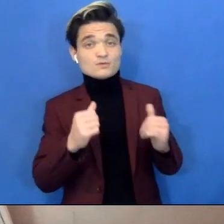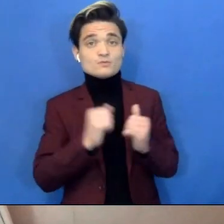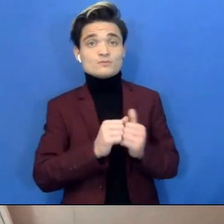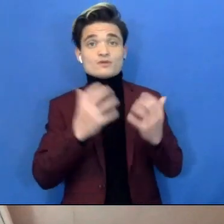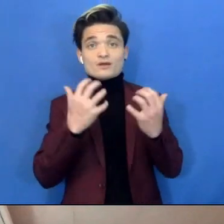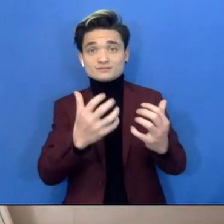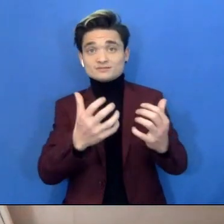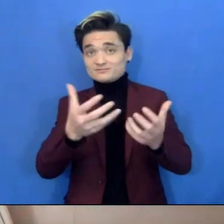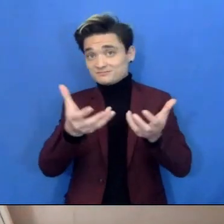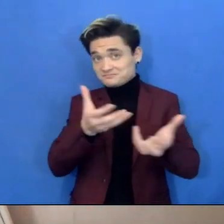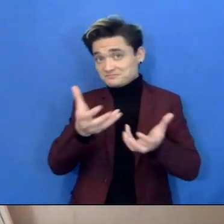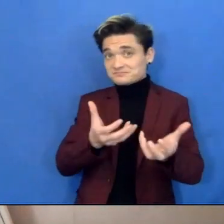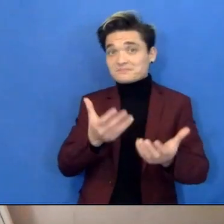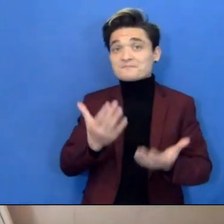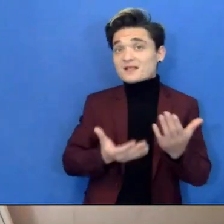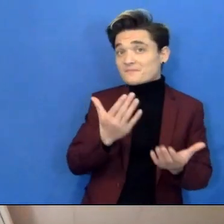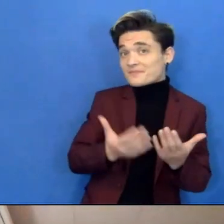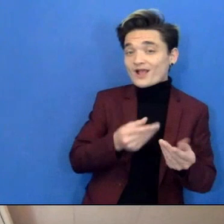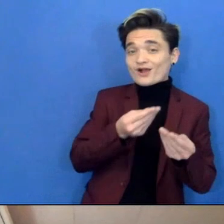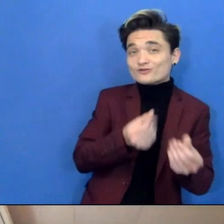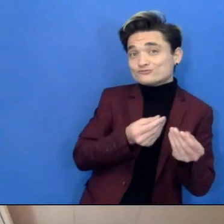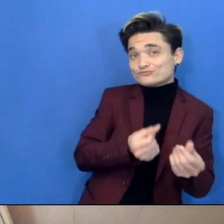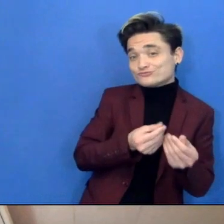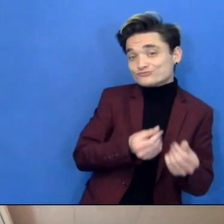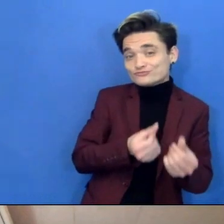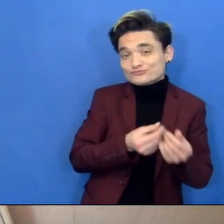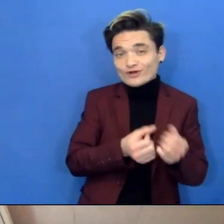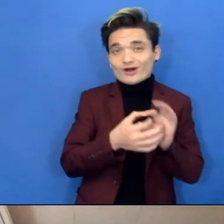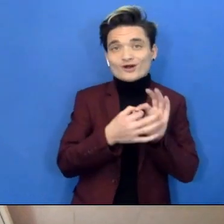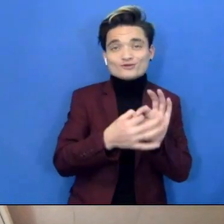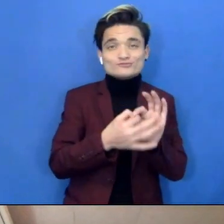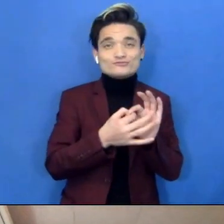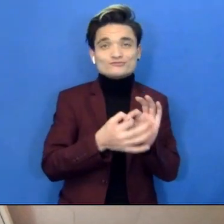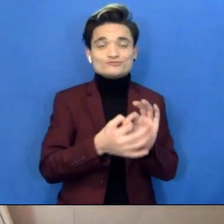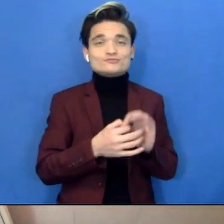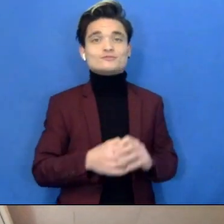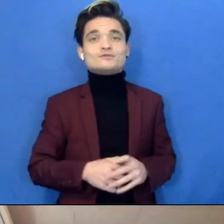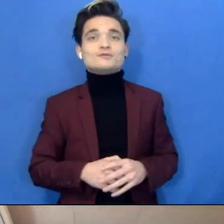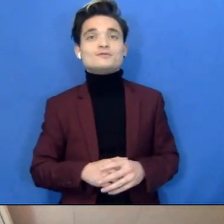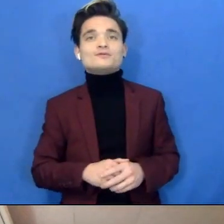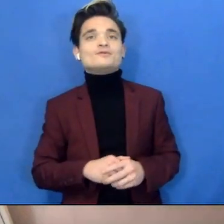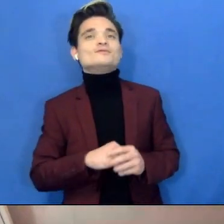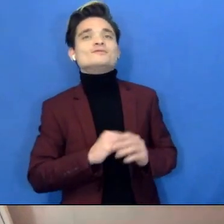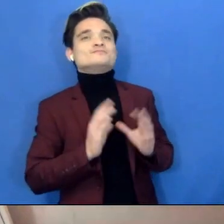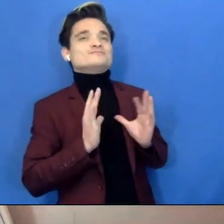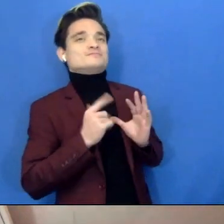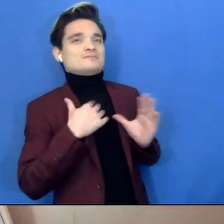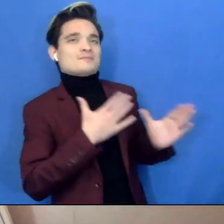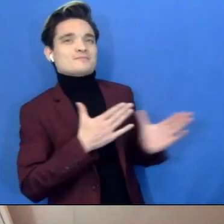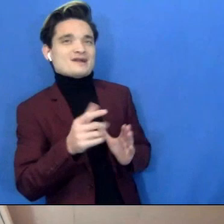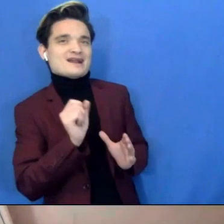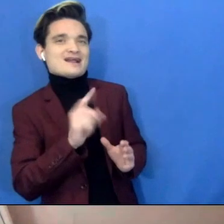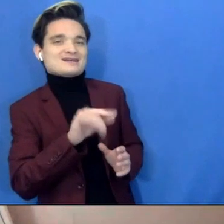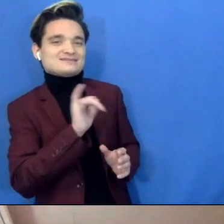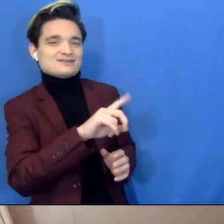Yeah, thank you. I was just about to ask you something very similar to this, so you anticipated me. Cool. So,